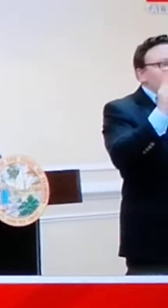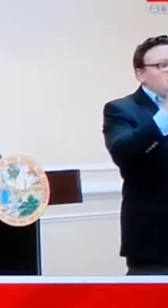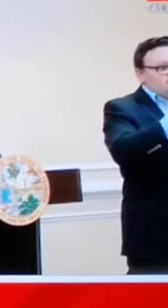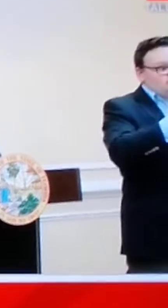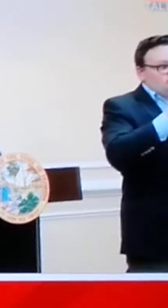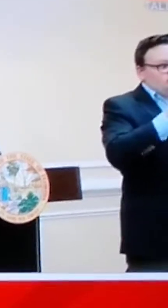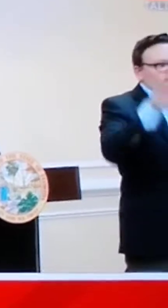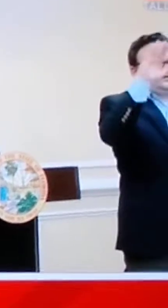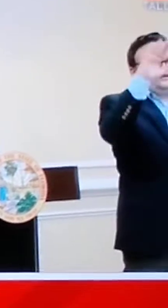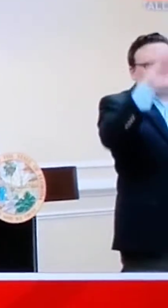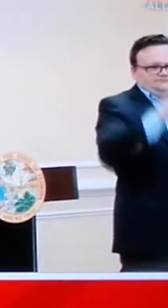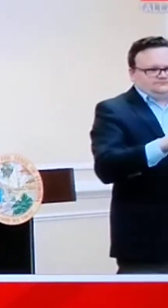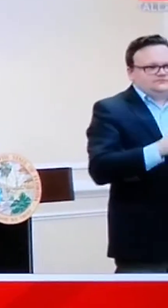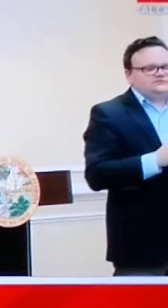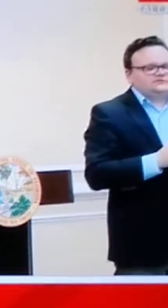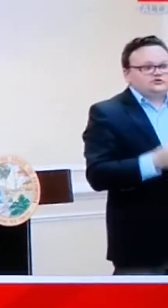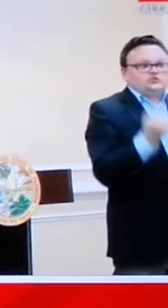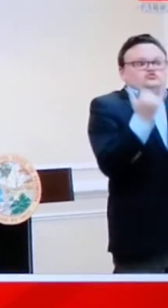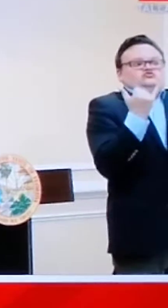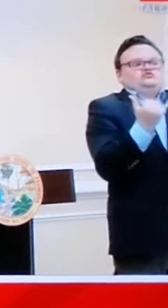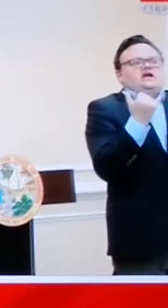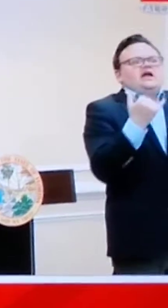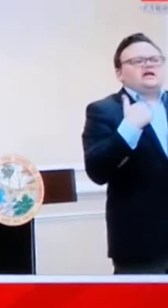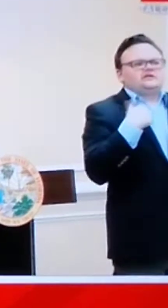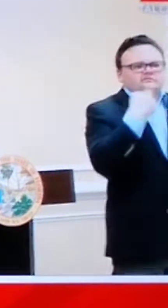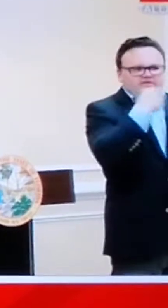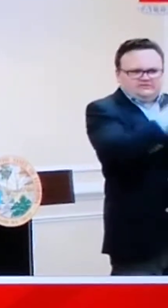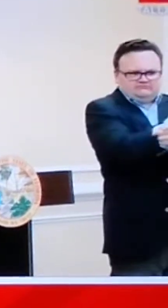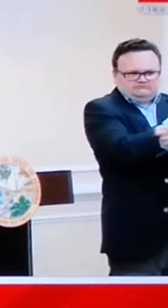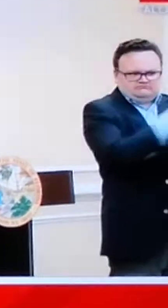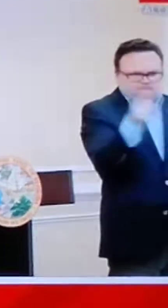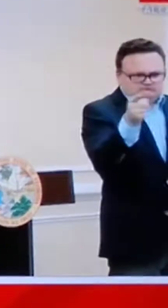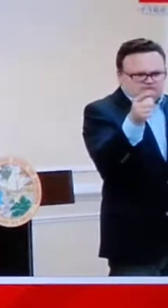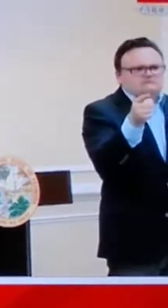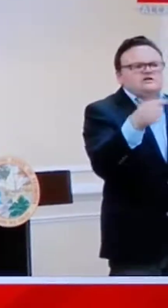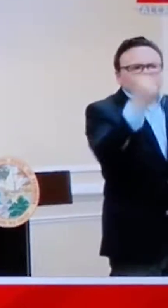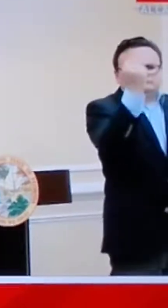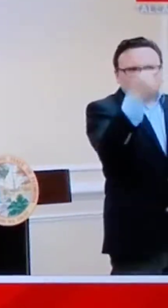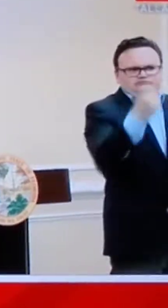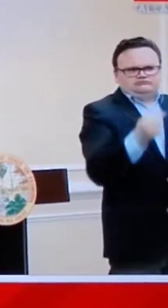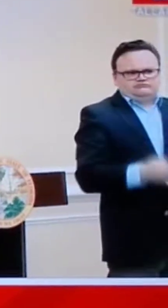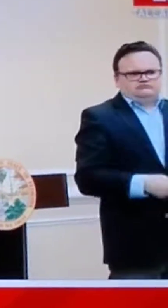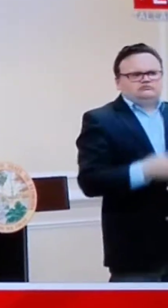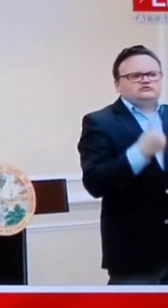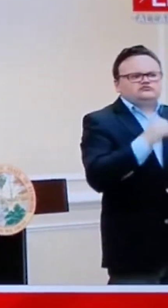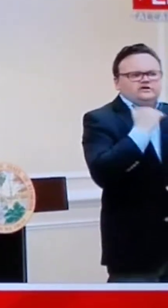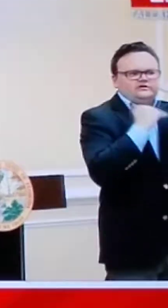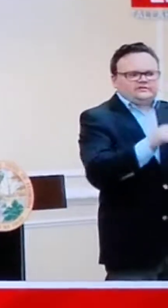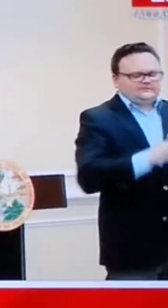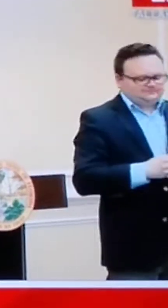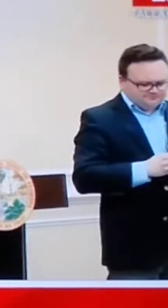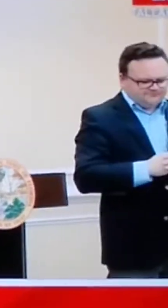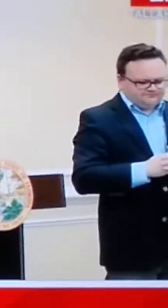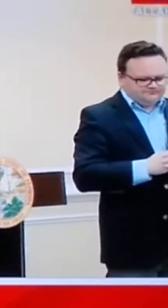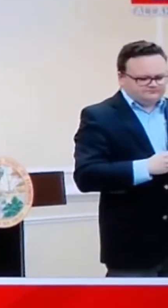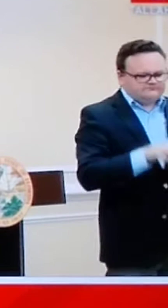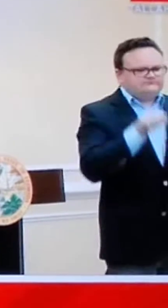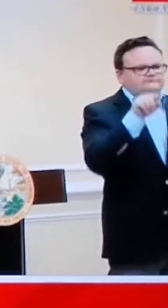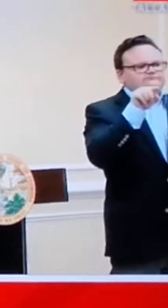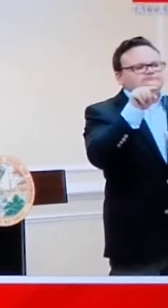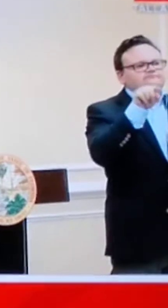mind, we're going to take a number of steps today. First, I am recommending to the Board of Governors, who are going to talk